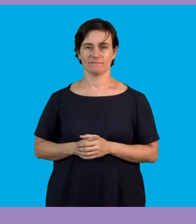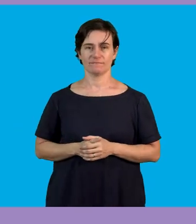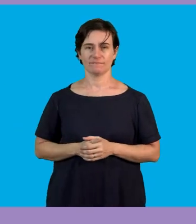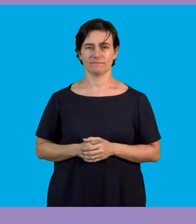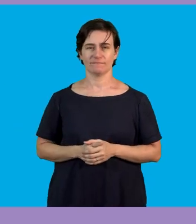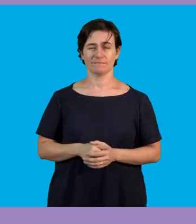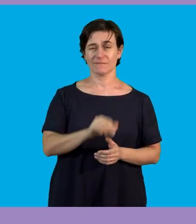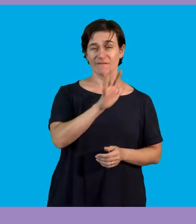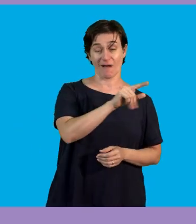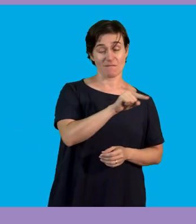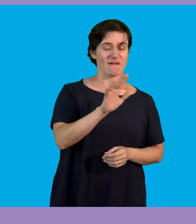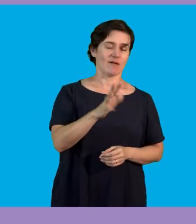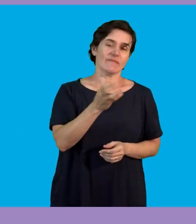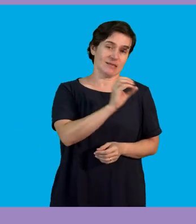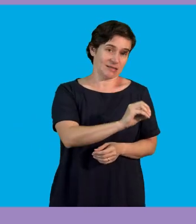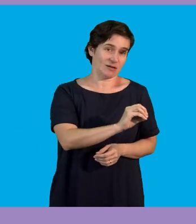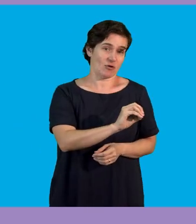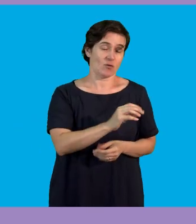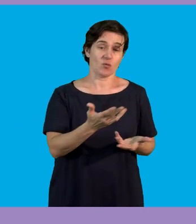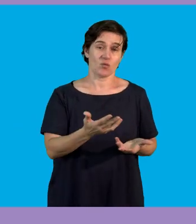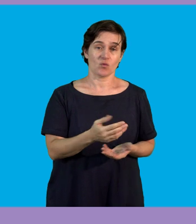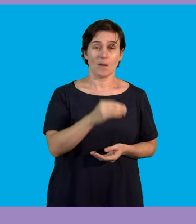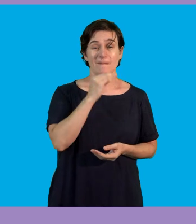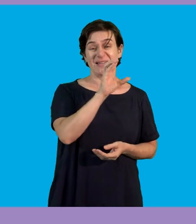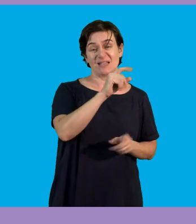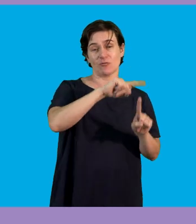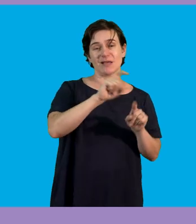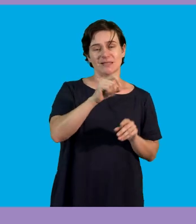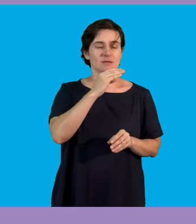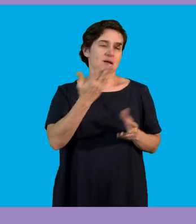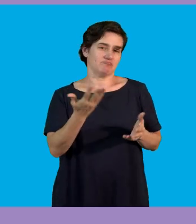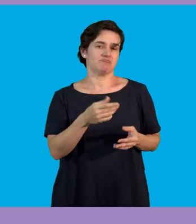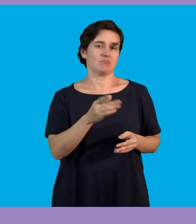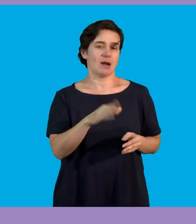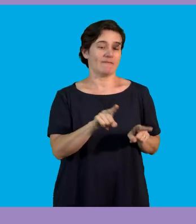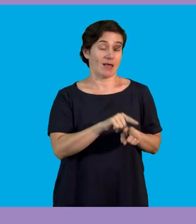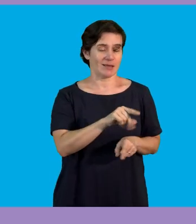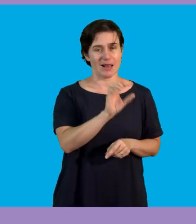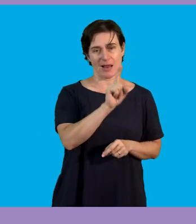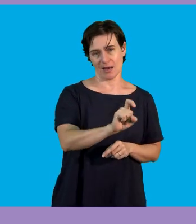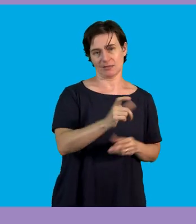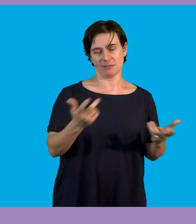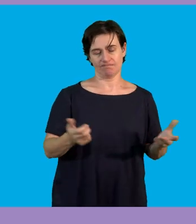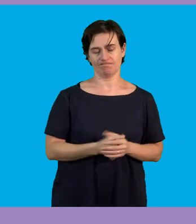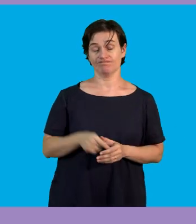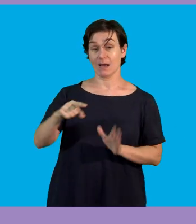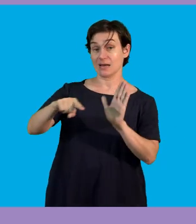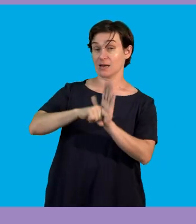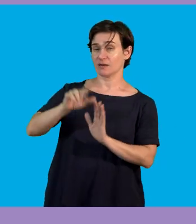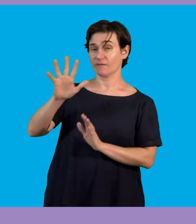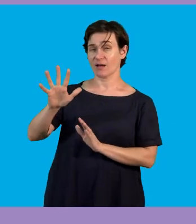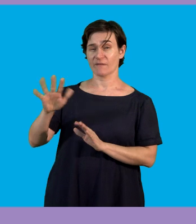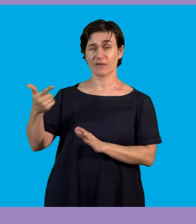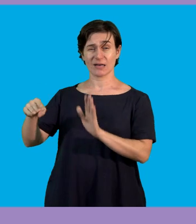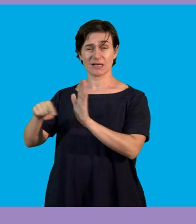minus 5. And 5 minus 5 is 0, so 0 plus x is x, and